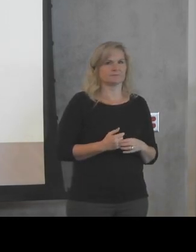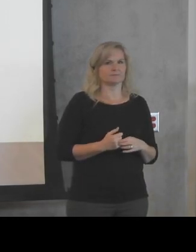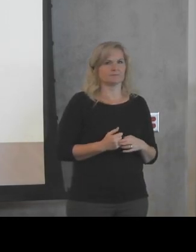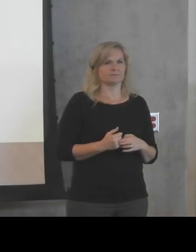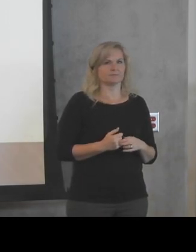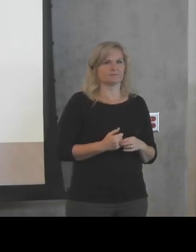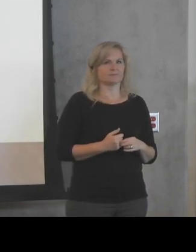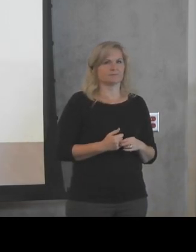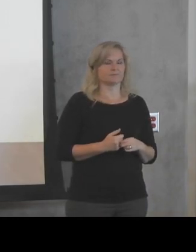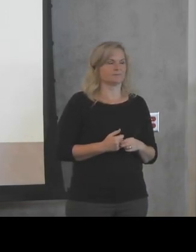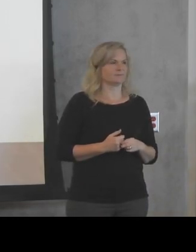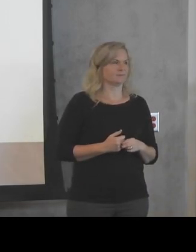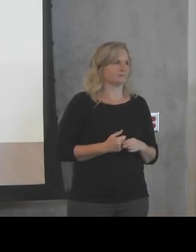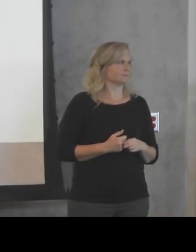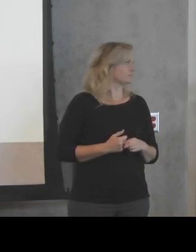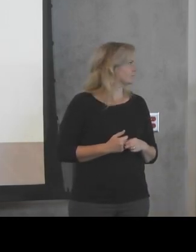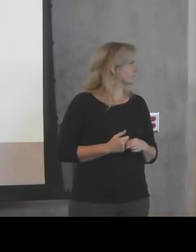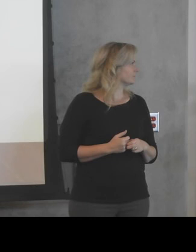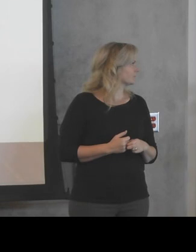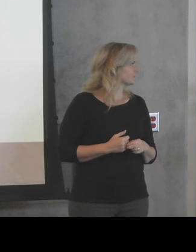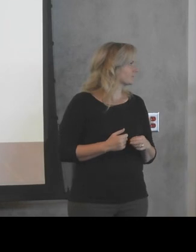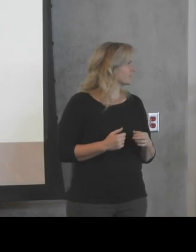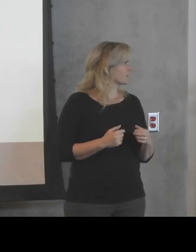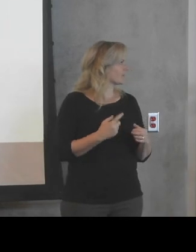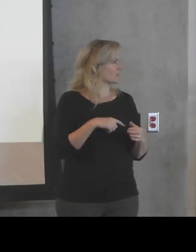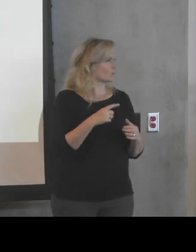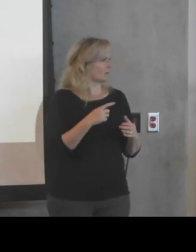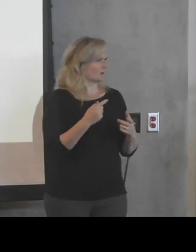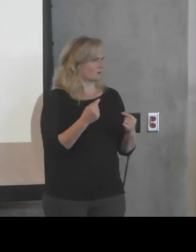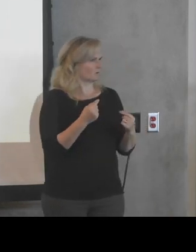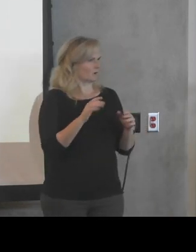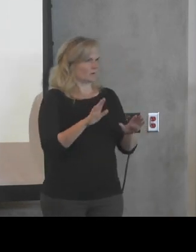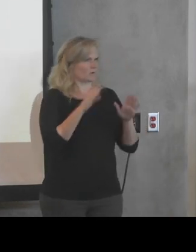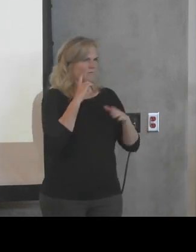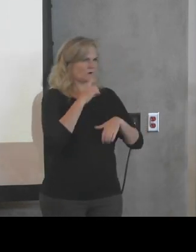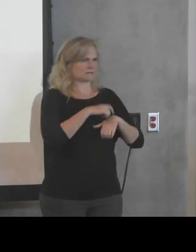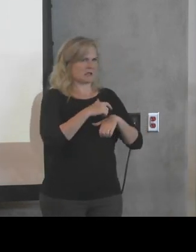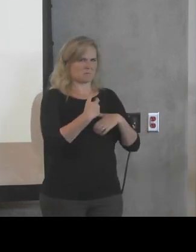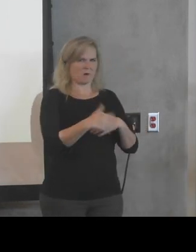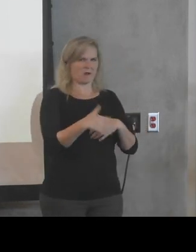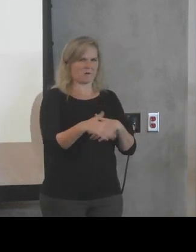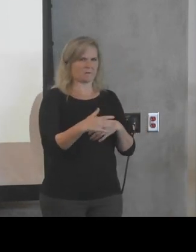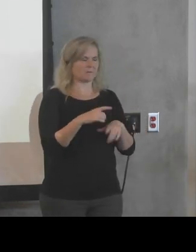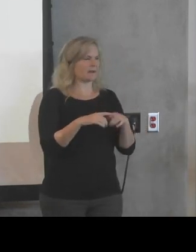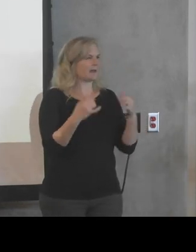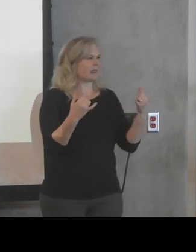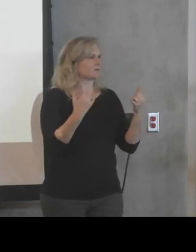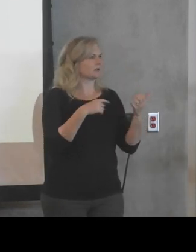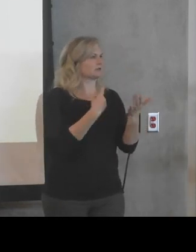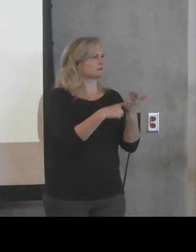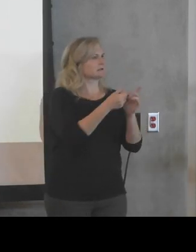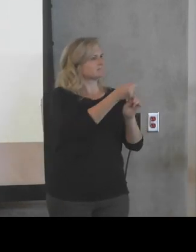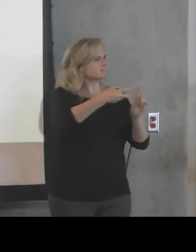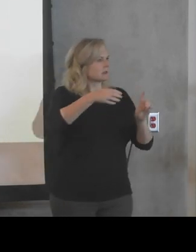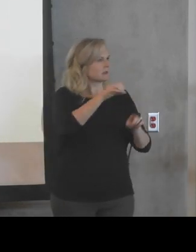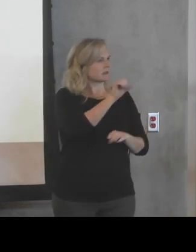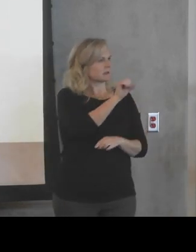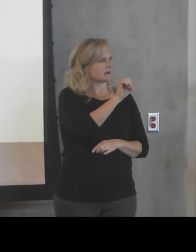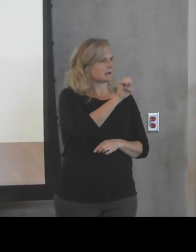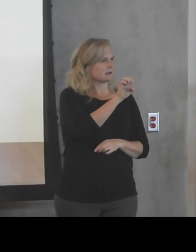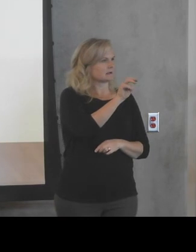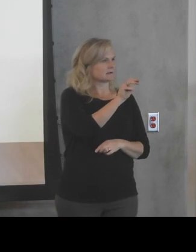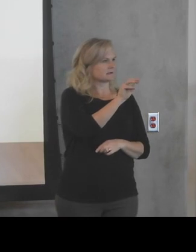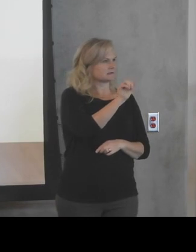So the next ring on our donut, we're actually doing great for time. We might have time for questions, is semantics. So that's the meaning of words and the